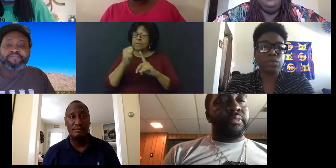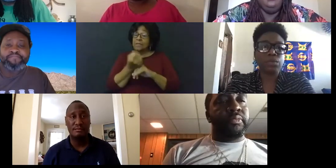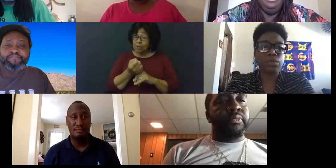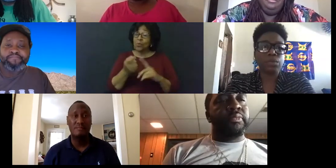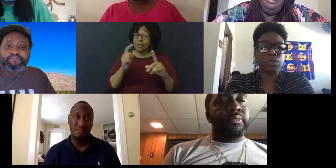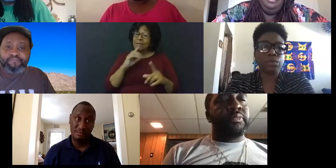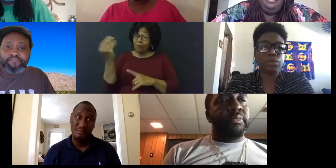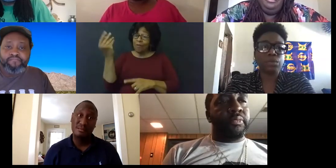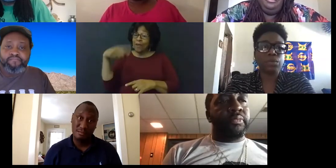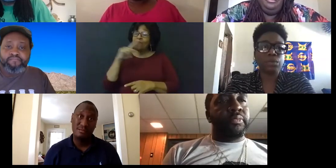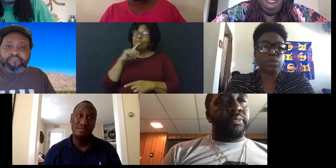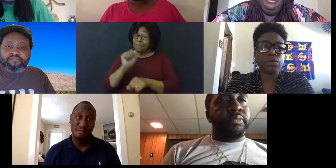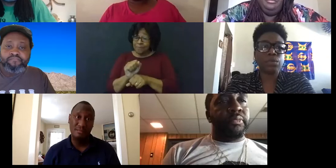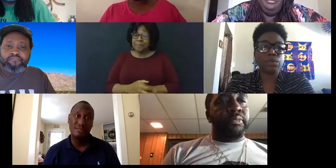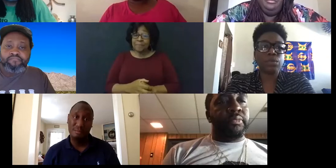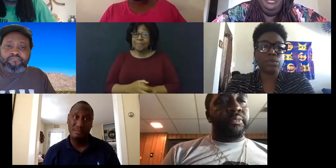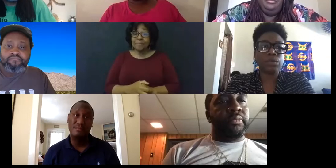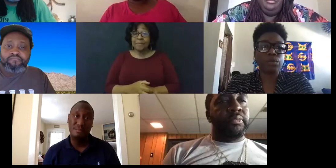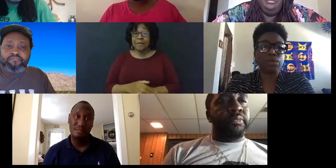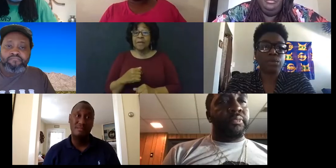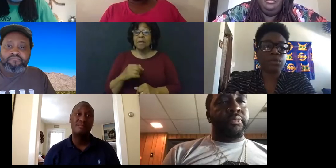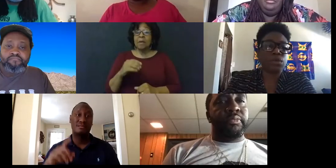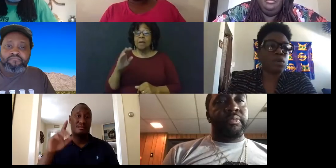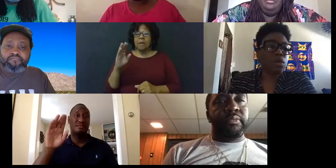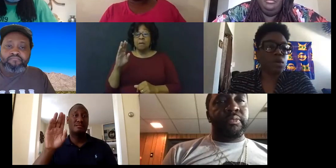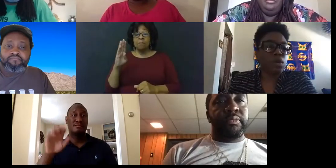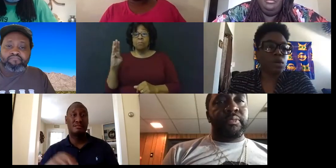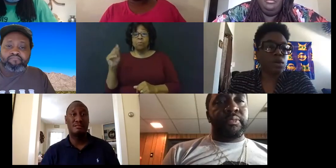be. Bri, you wanna add anything?